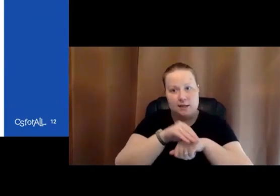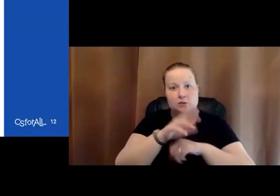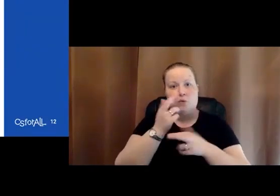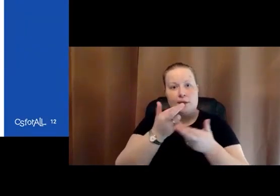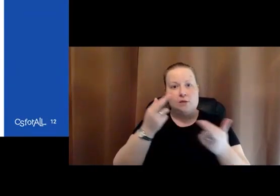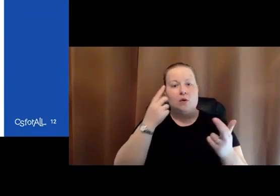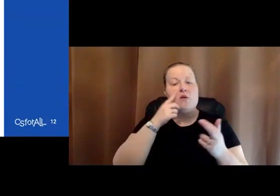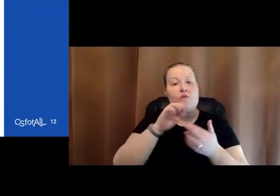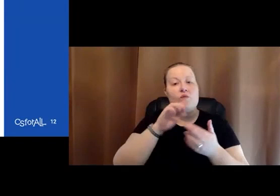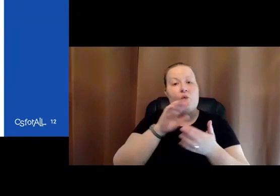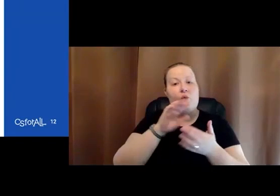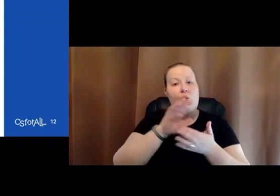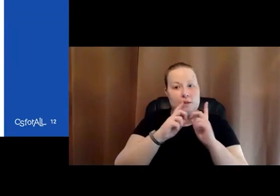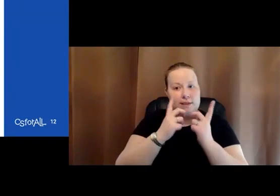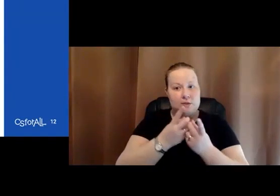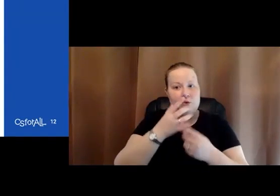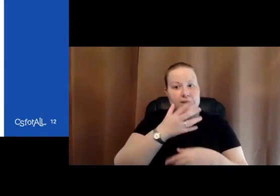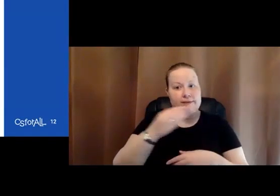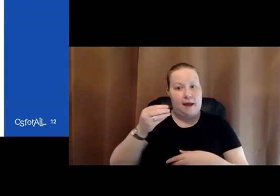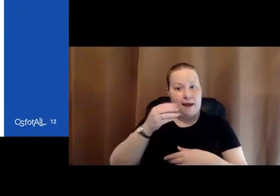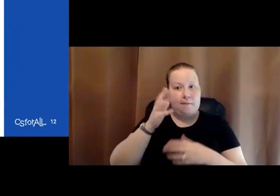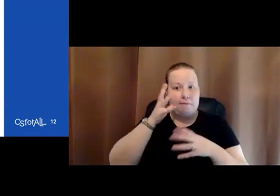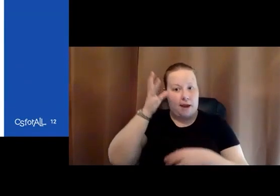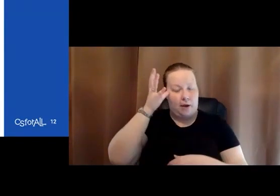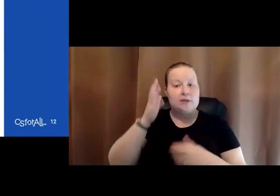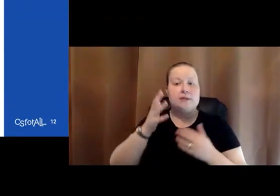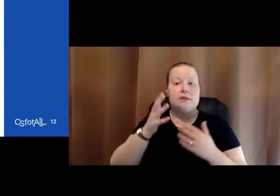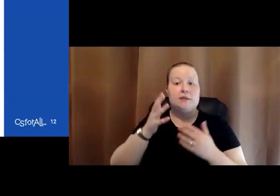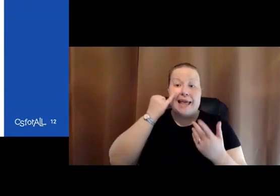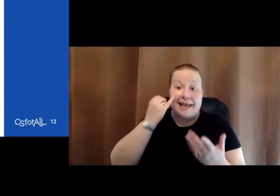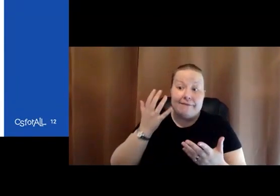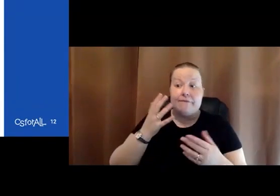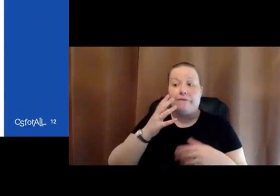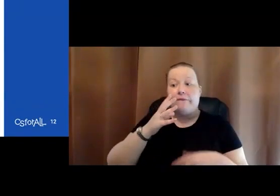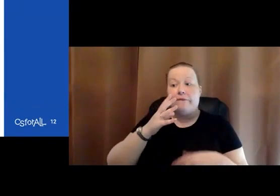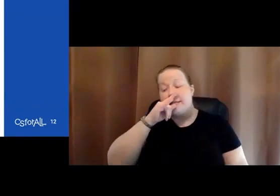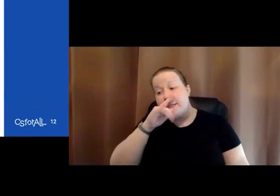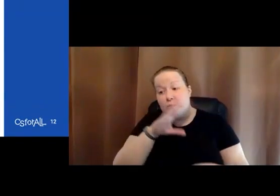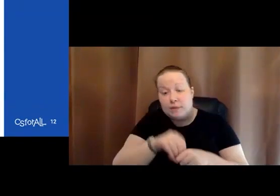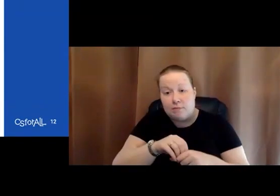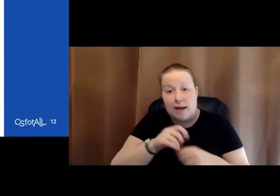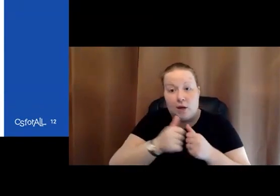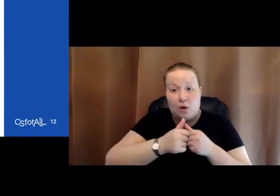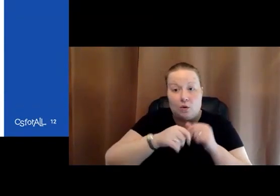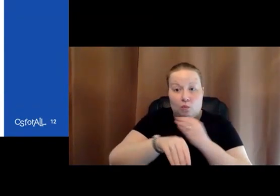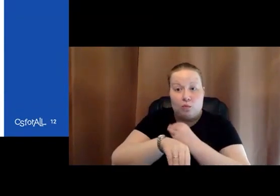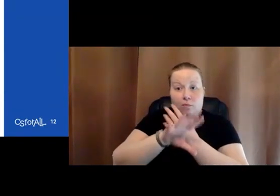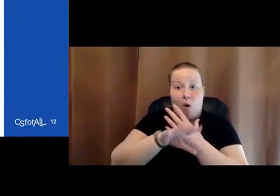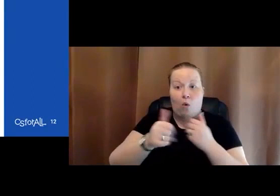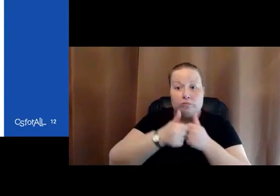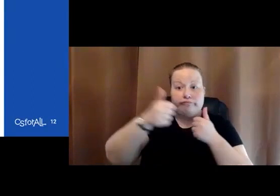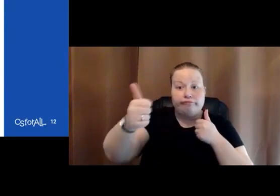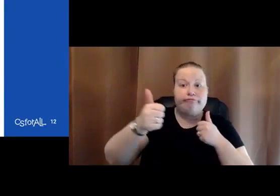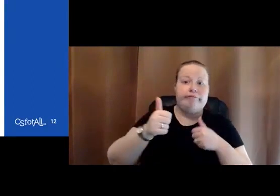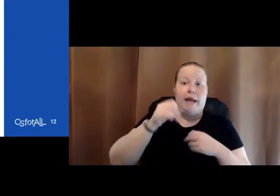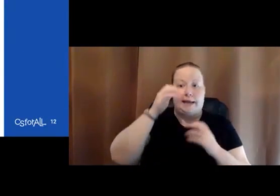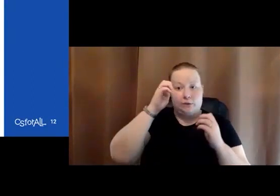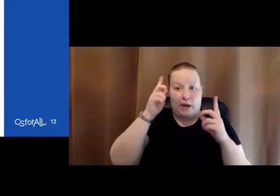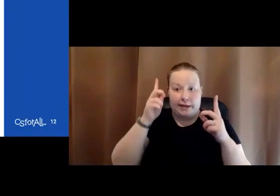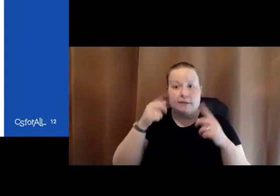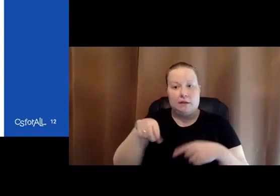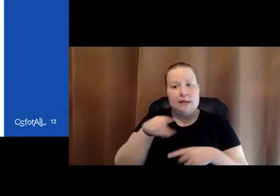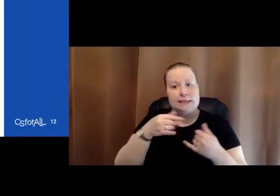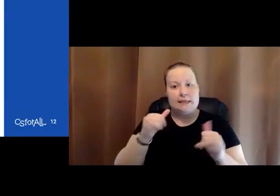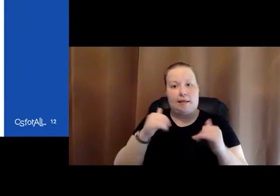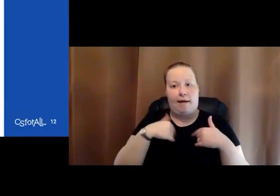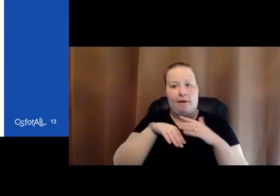and parents on how to make sure that if kids are participating in remote education, that they're still getting access. In July